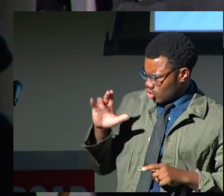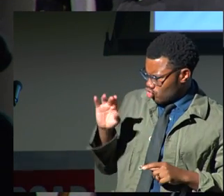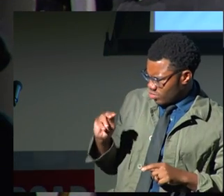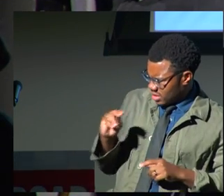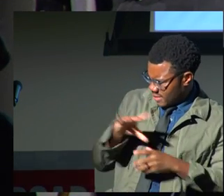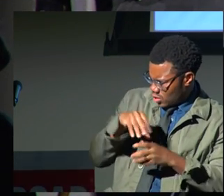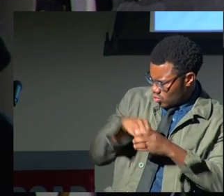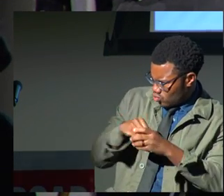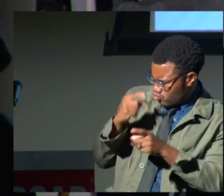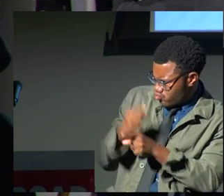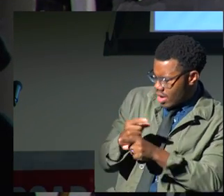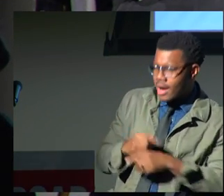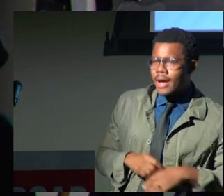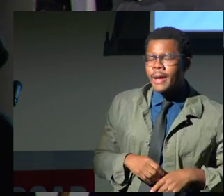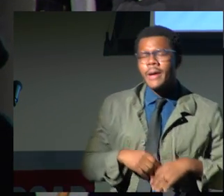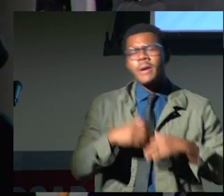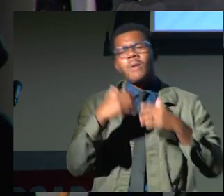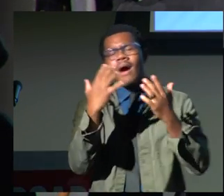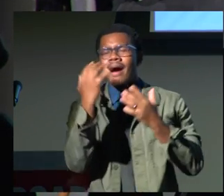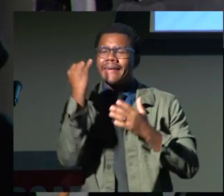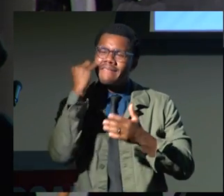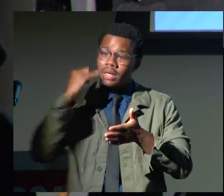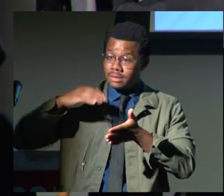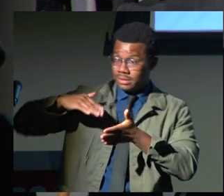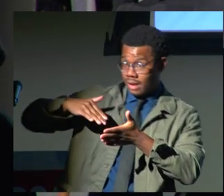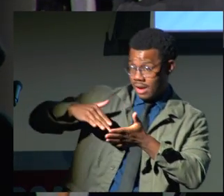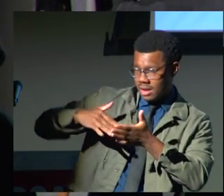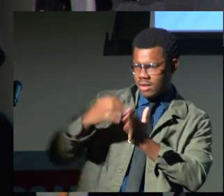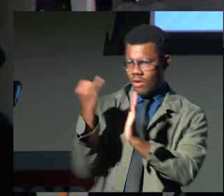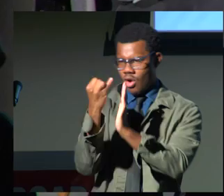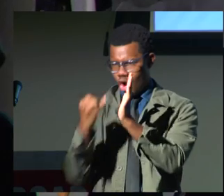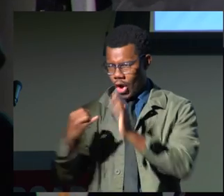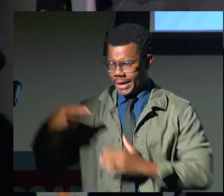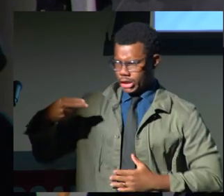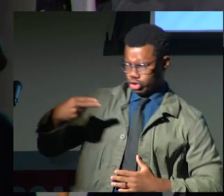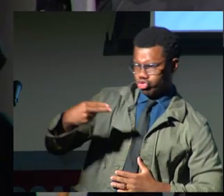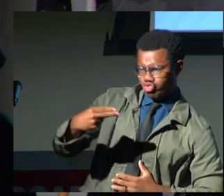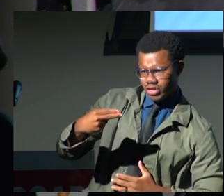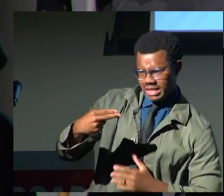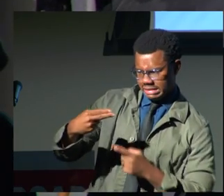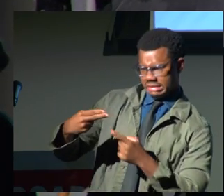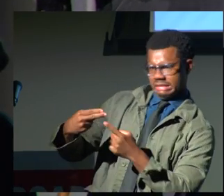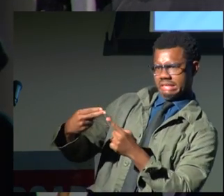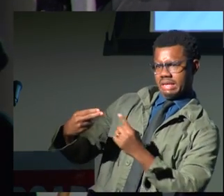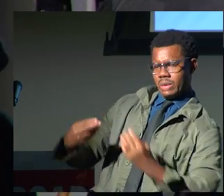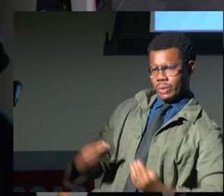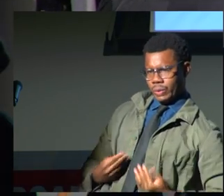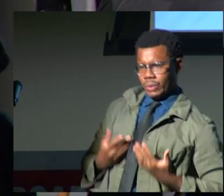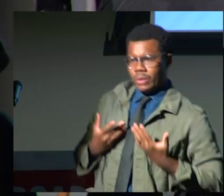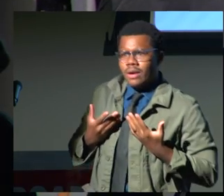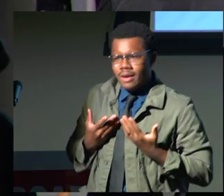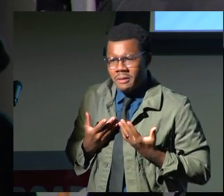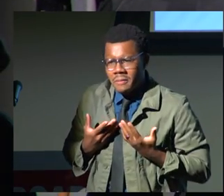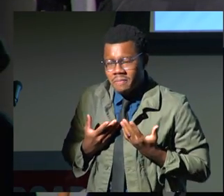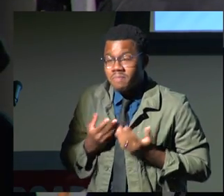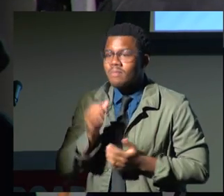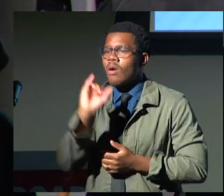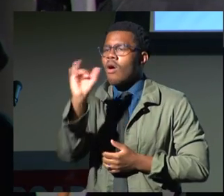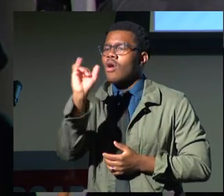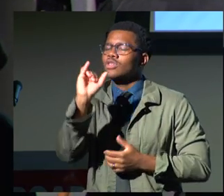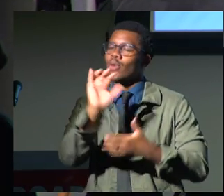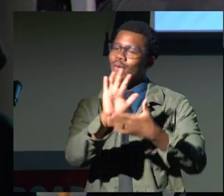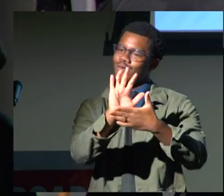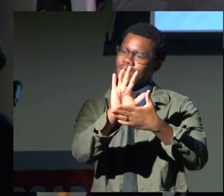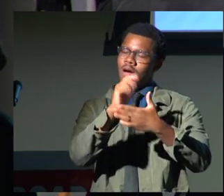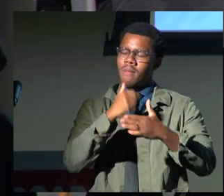history and stuff, these things can still find a way to come through you. I think also because of my love for film, a lot of my